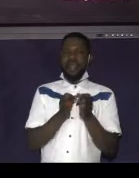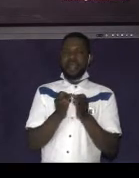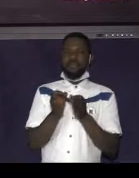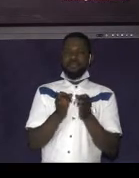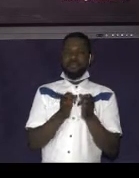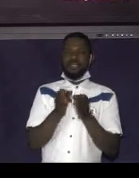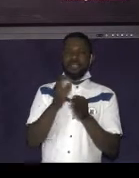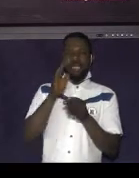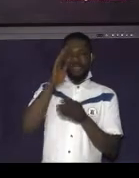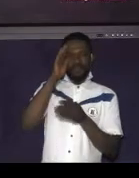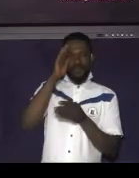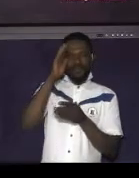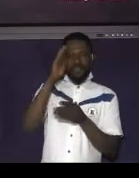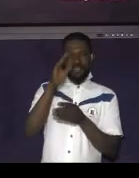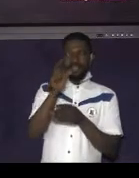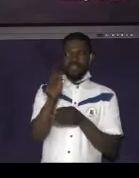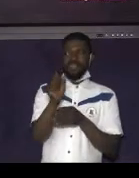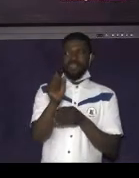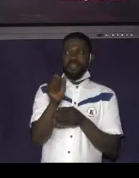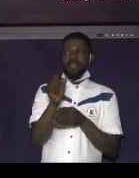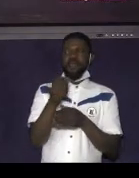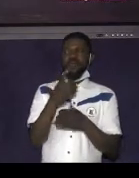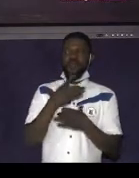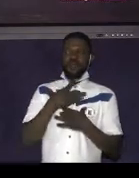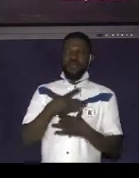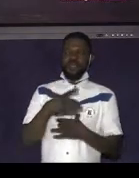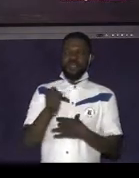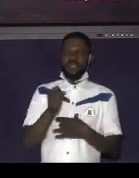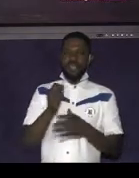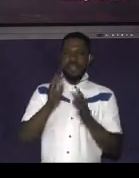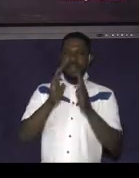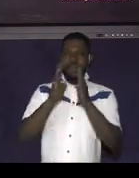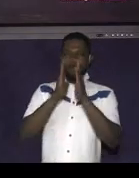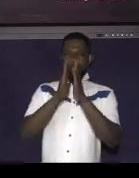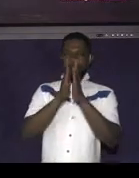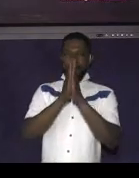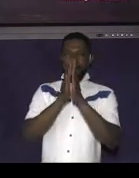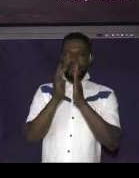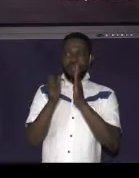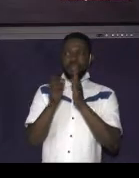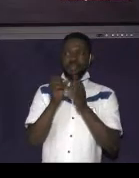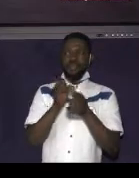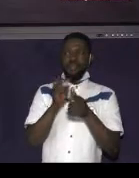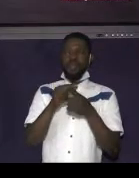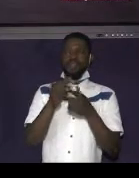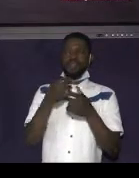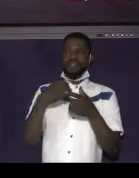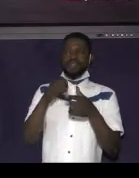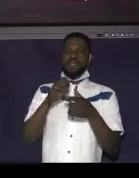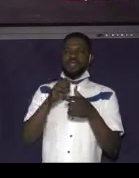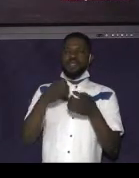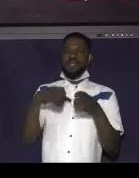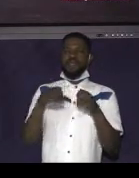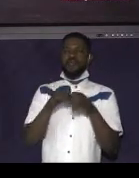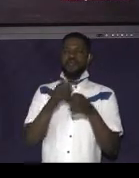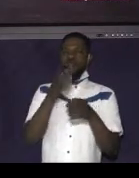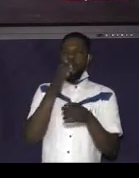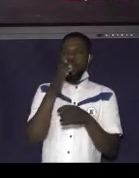It expresses greetings, wishes, prayers, or even